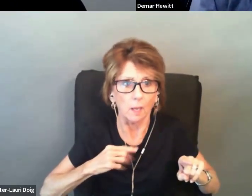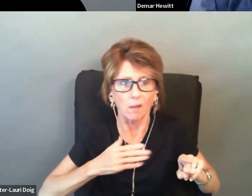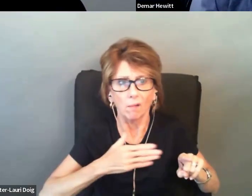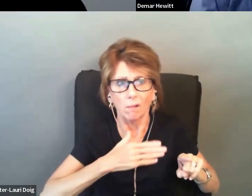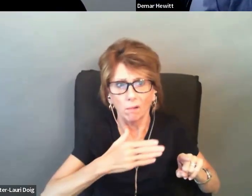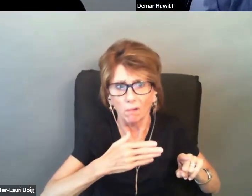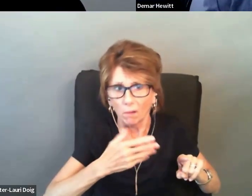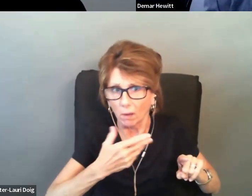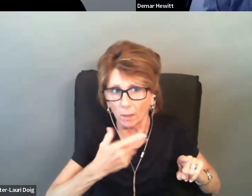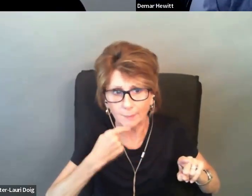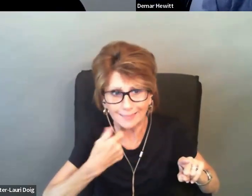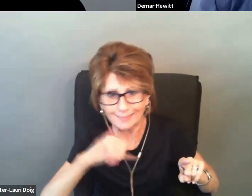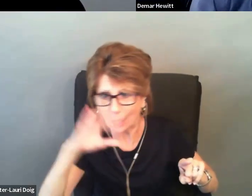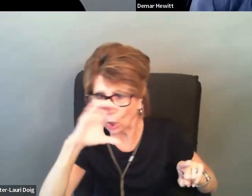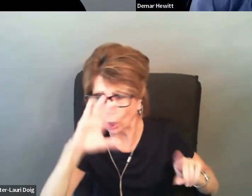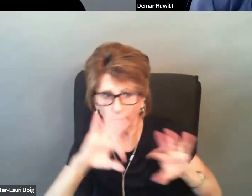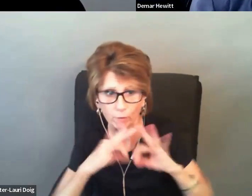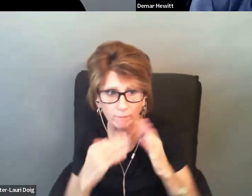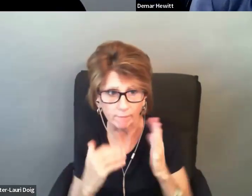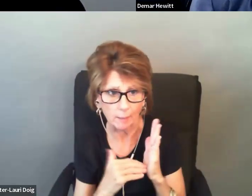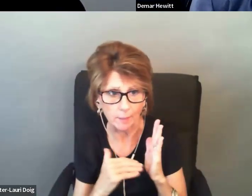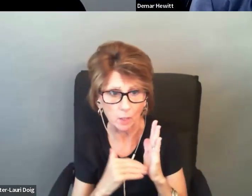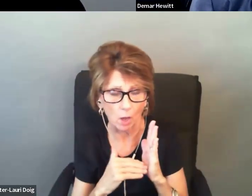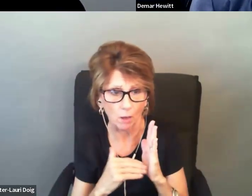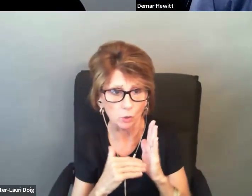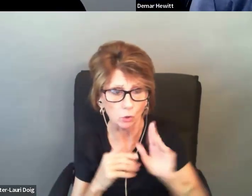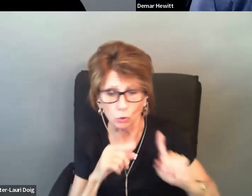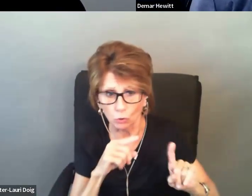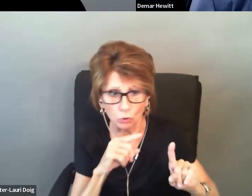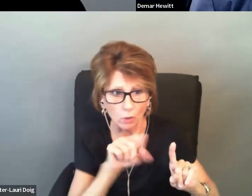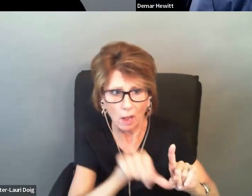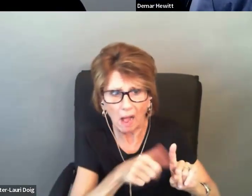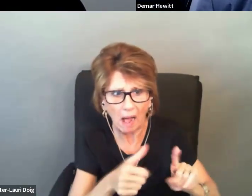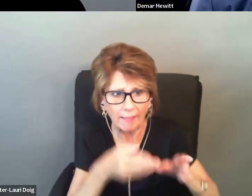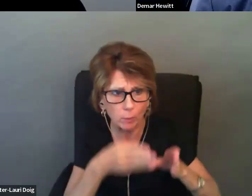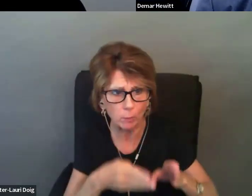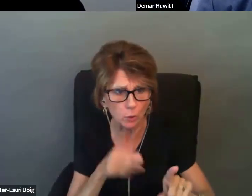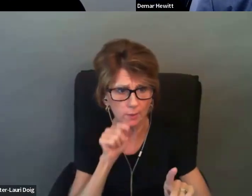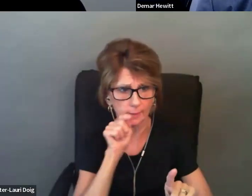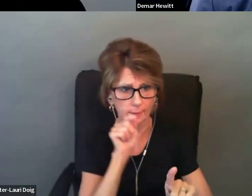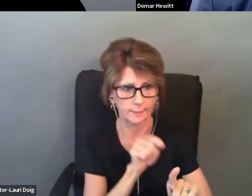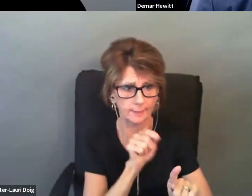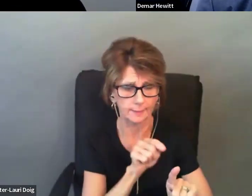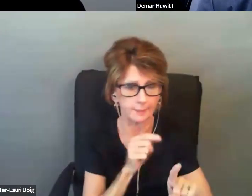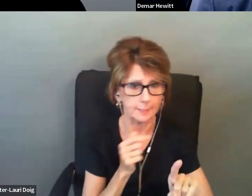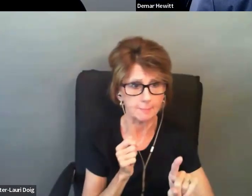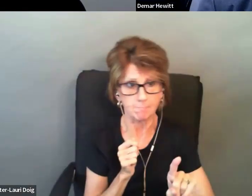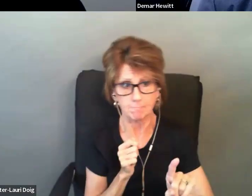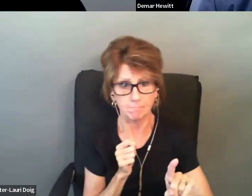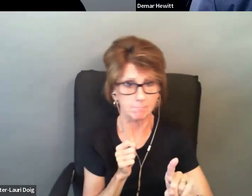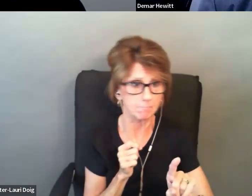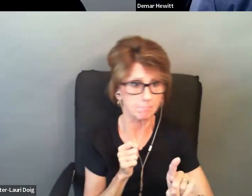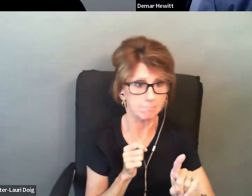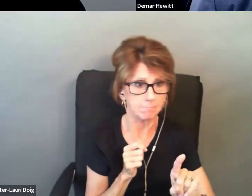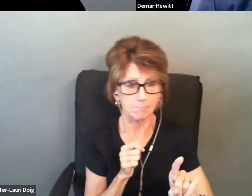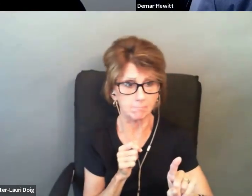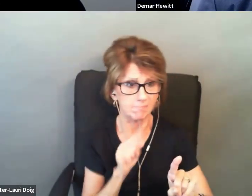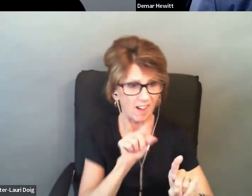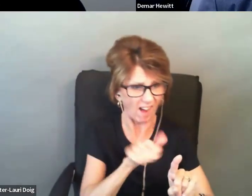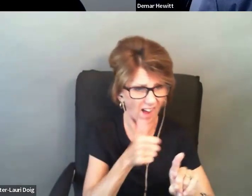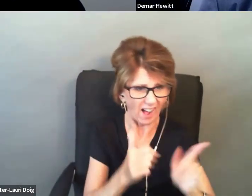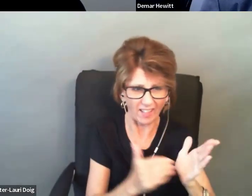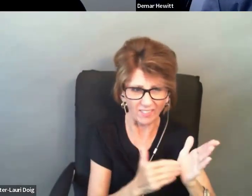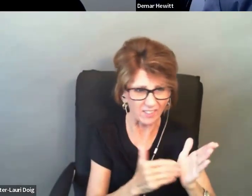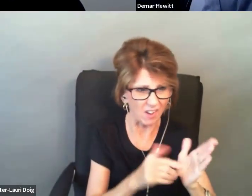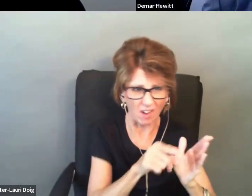still searching for a doctor to give me treatment, and the closer doctors I have around me are not able to